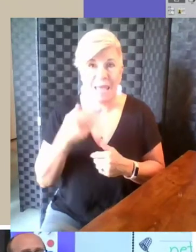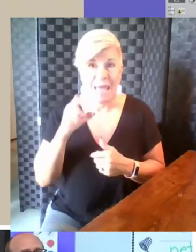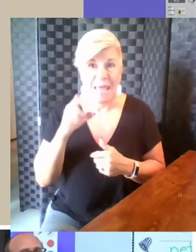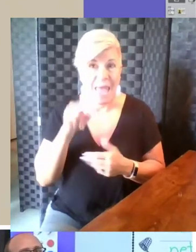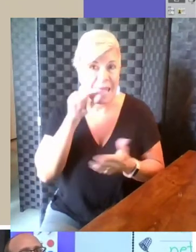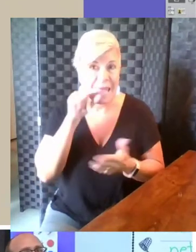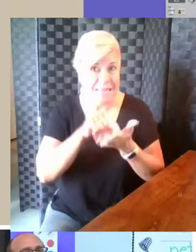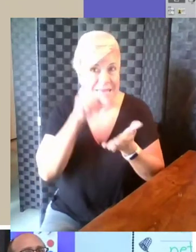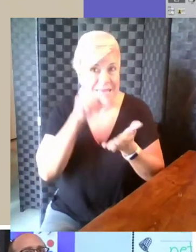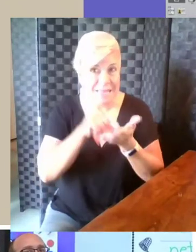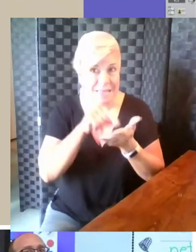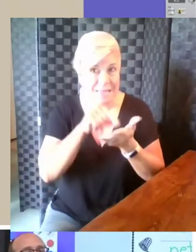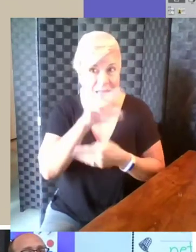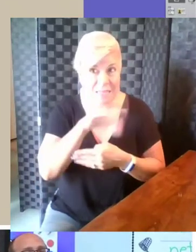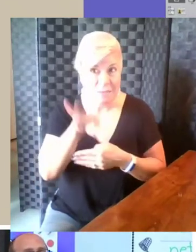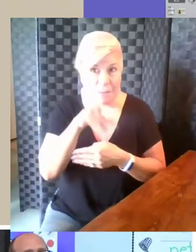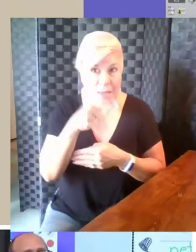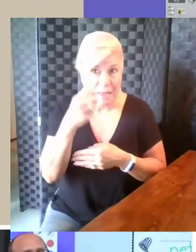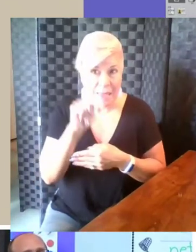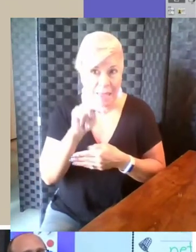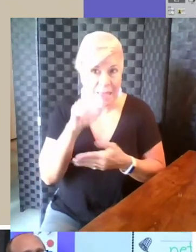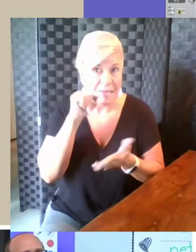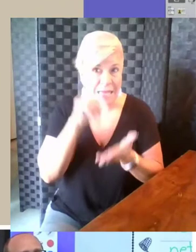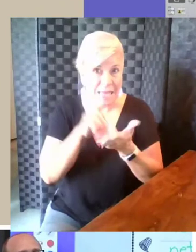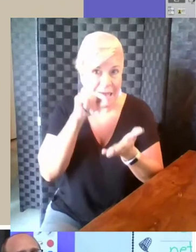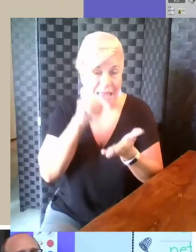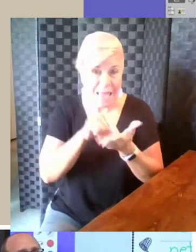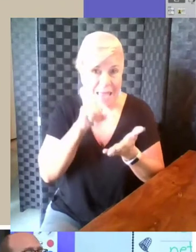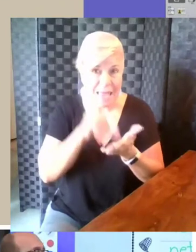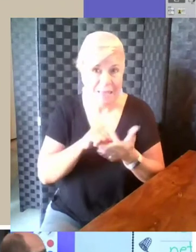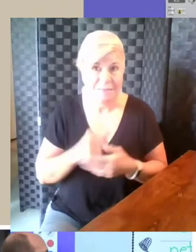Hen. Spell hen.